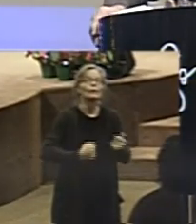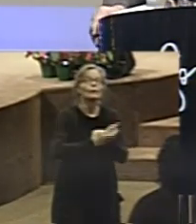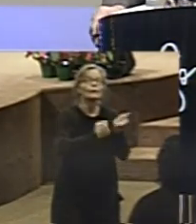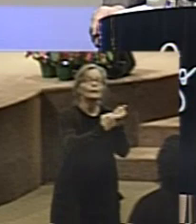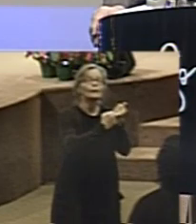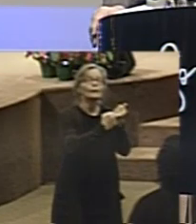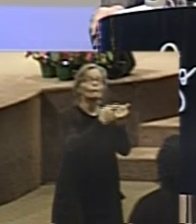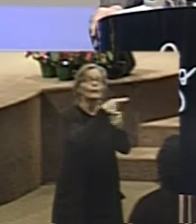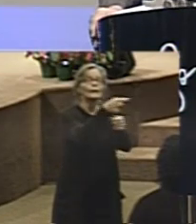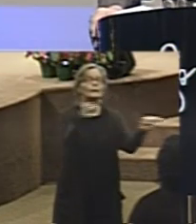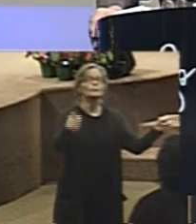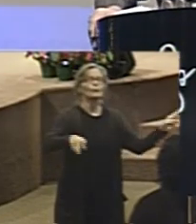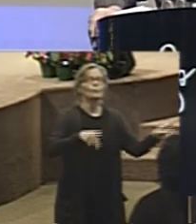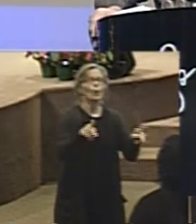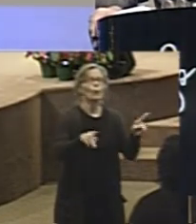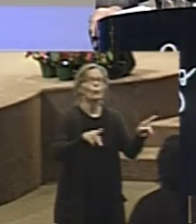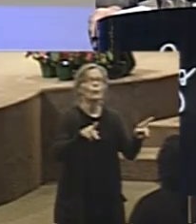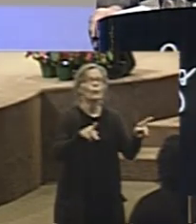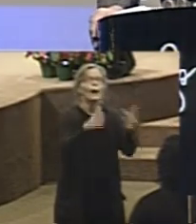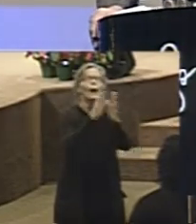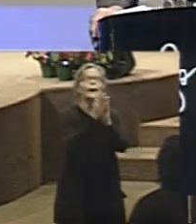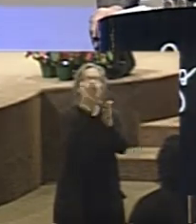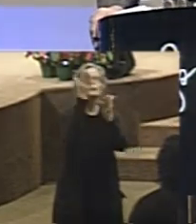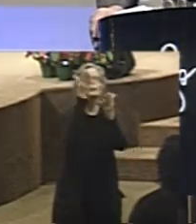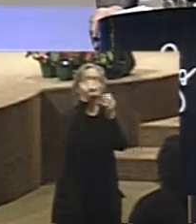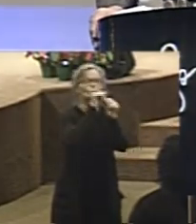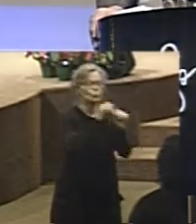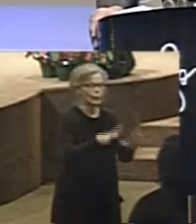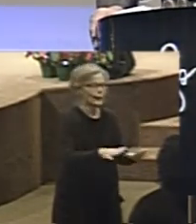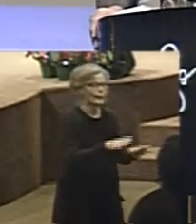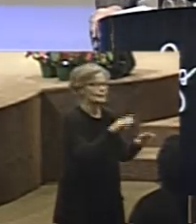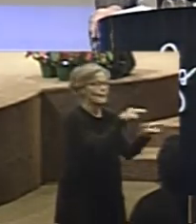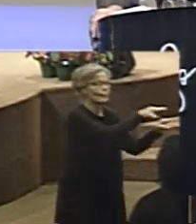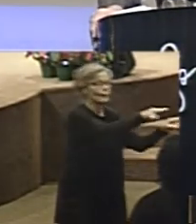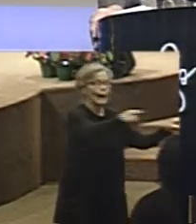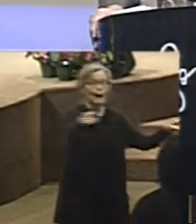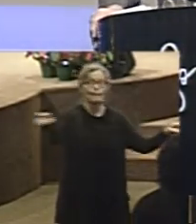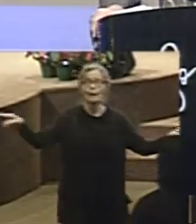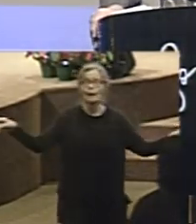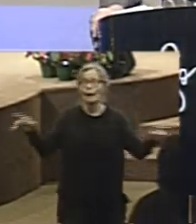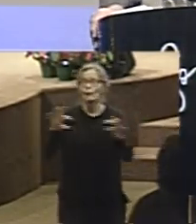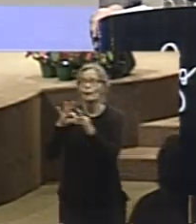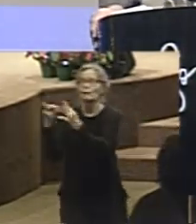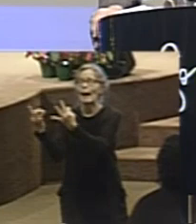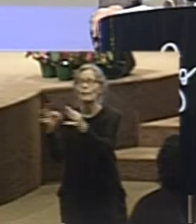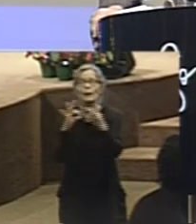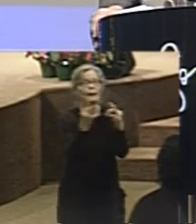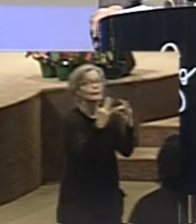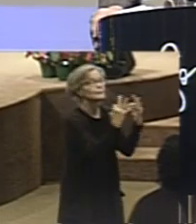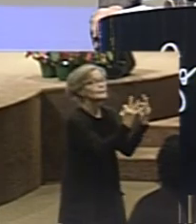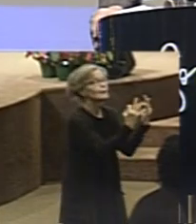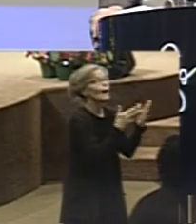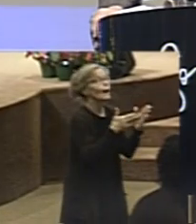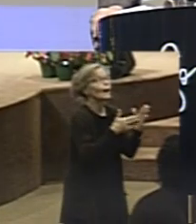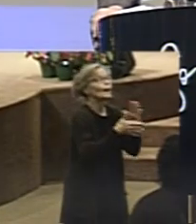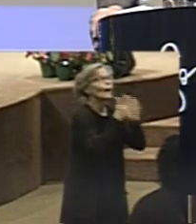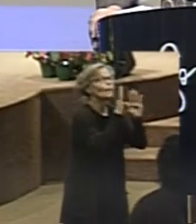I ask you to bless them and their families. Let there be peace in their